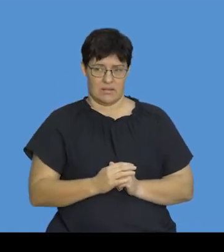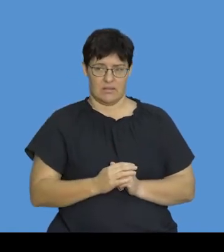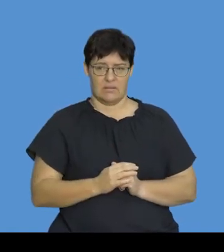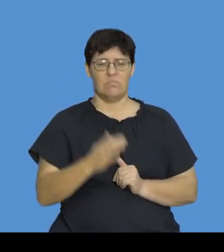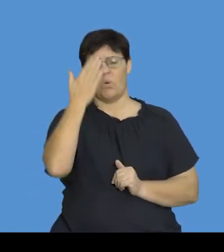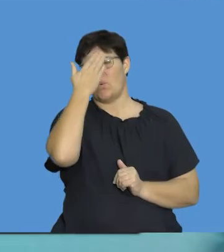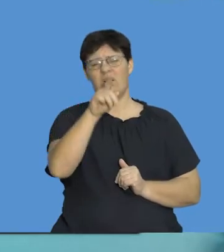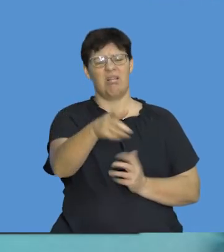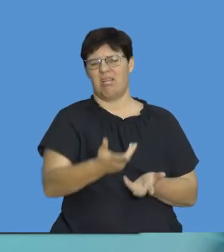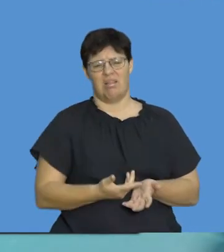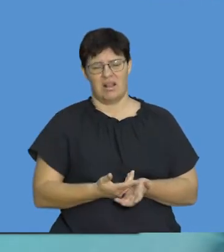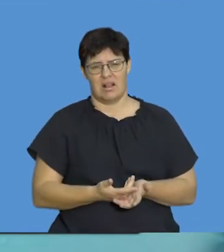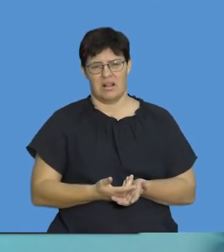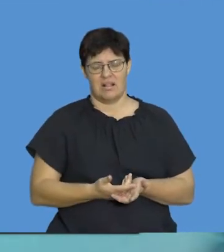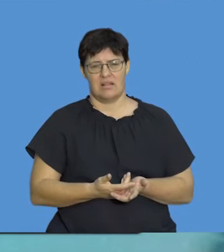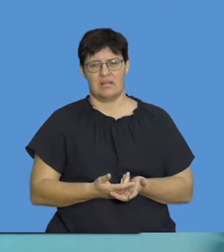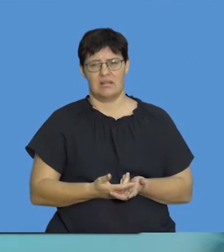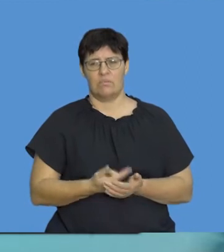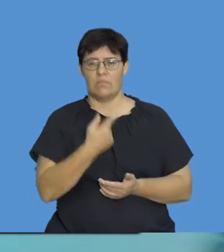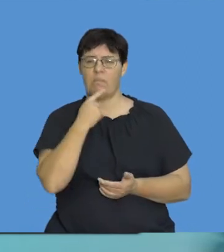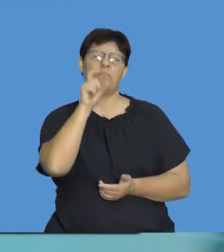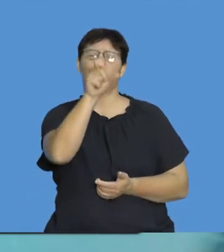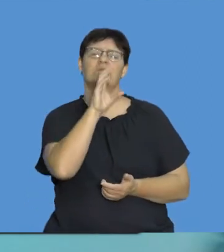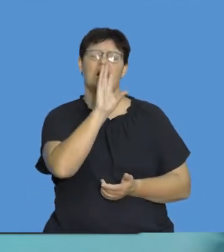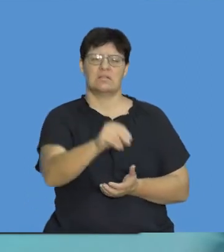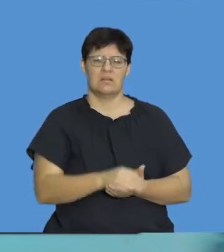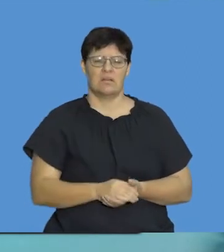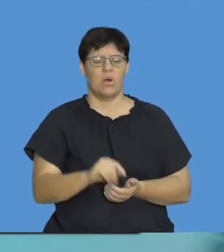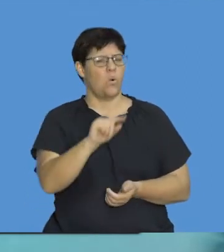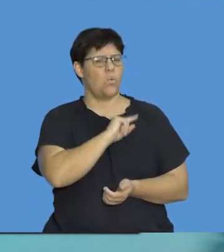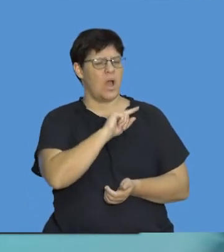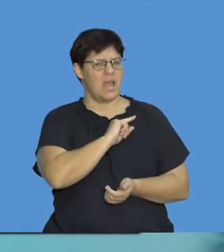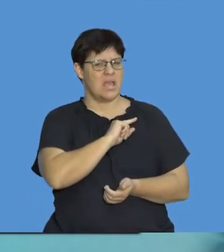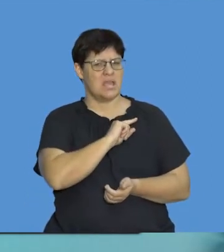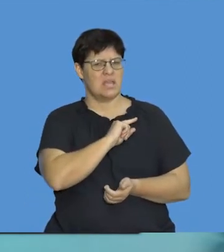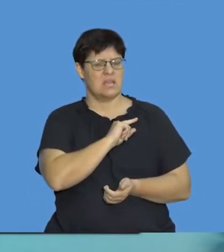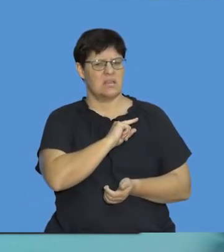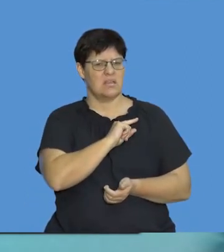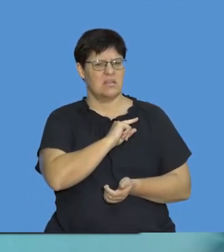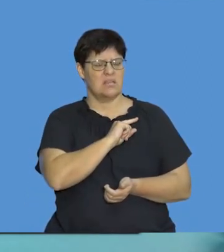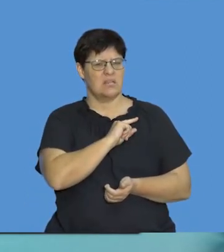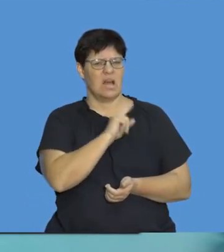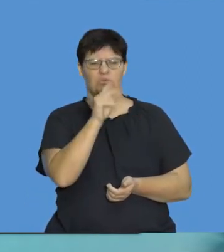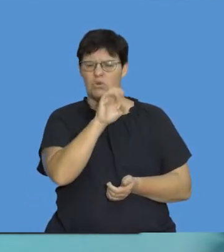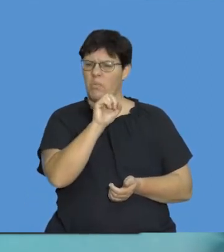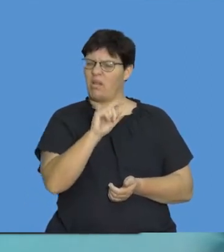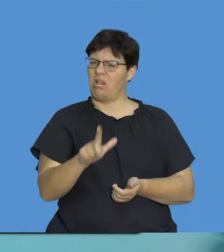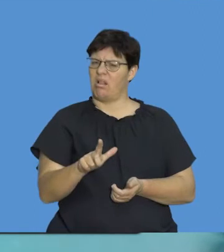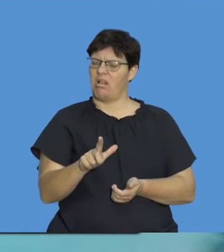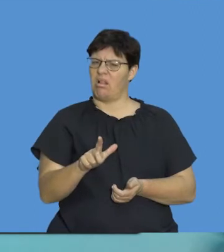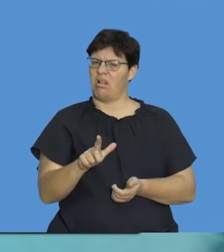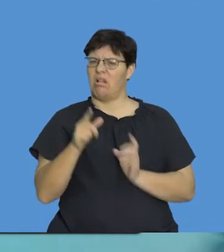this kinds of questions, someone then might ask, why do I then not take the terms in the trinomial